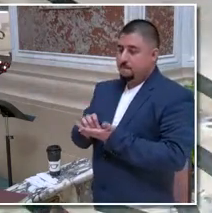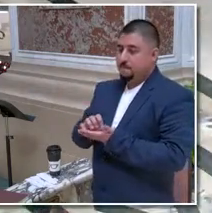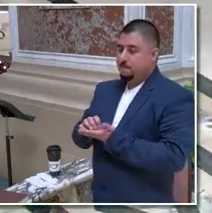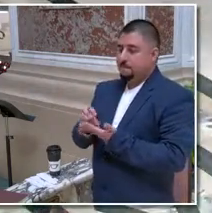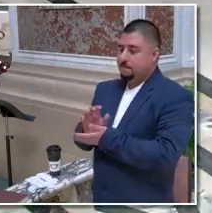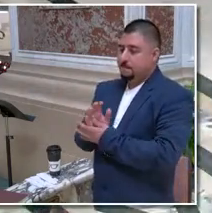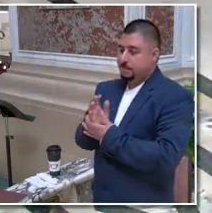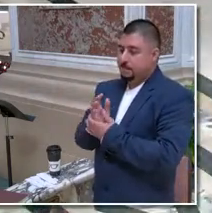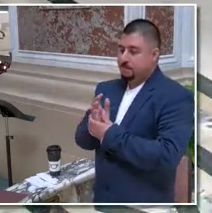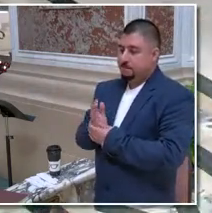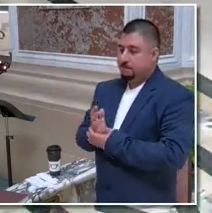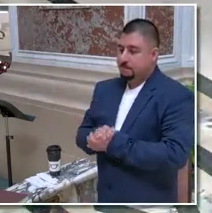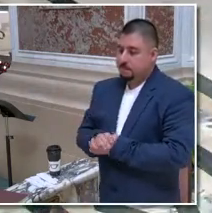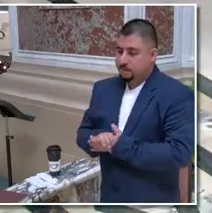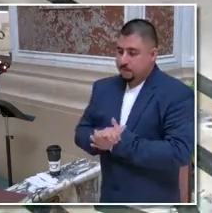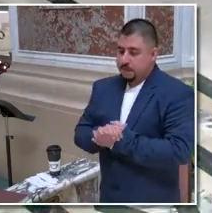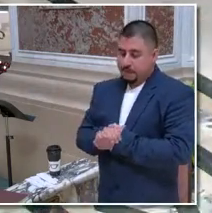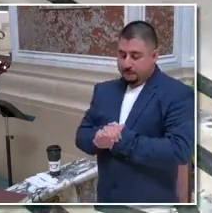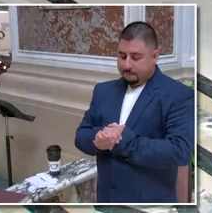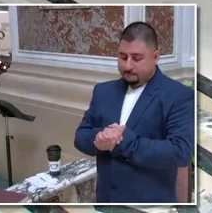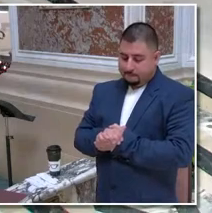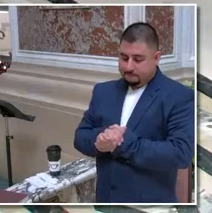Lord.